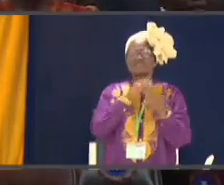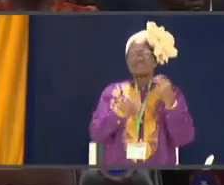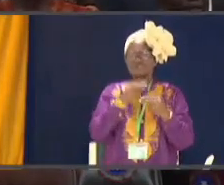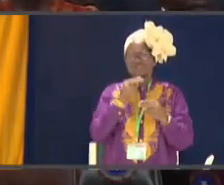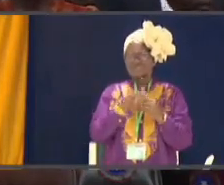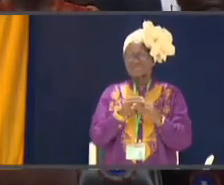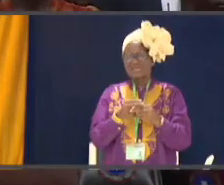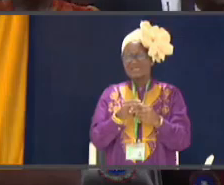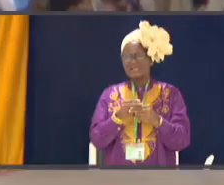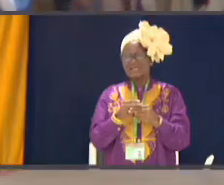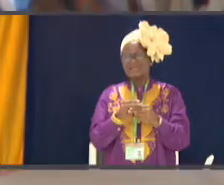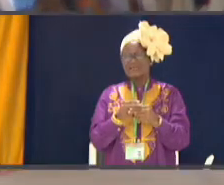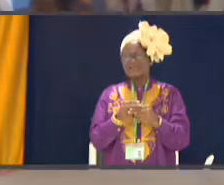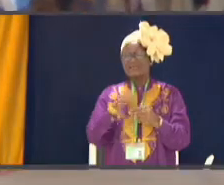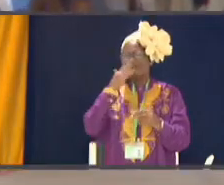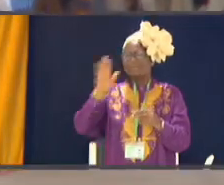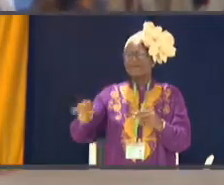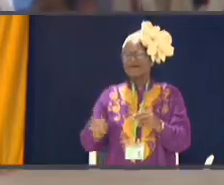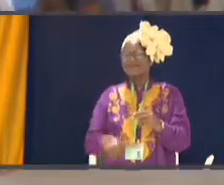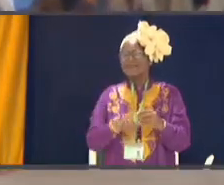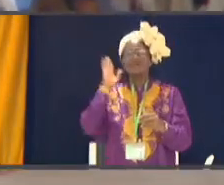ese ofo oni yale yin